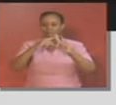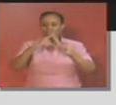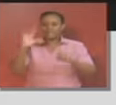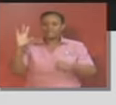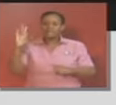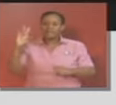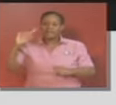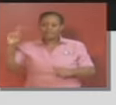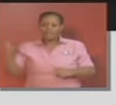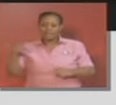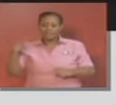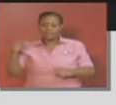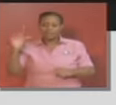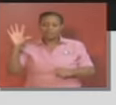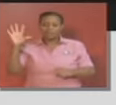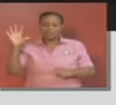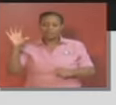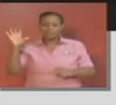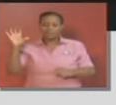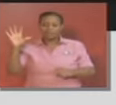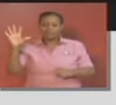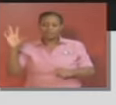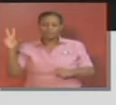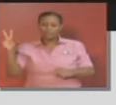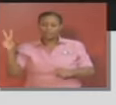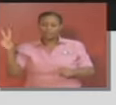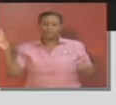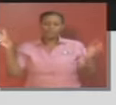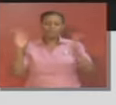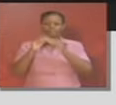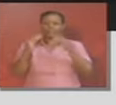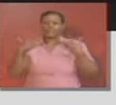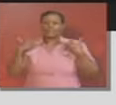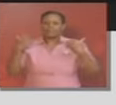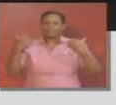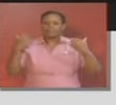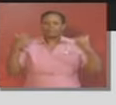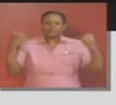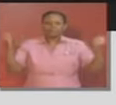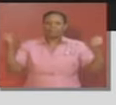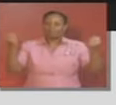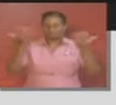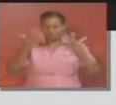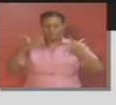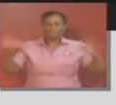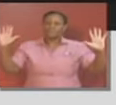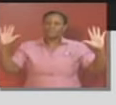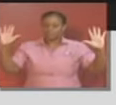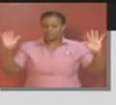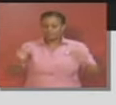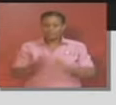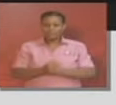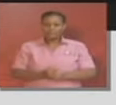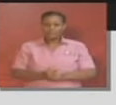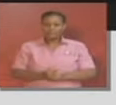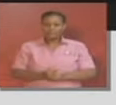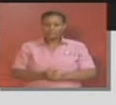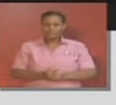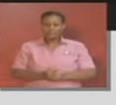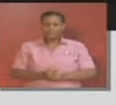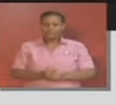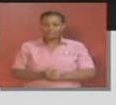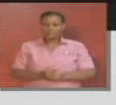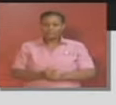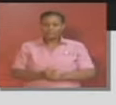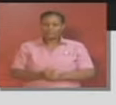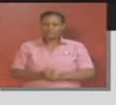7,552 total recovered patients and 140 deaths. And we extend our condolences to the members of the bereaved families.